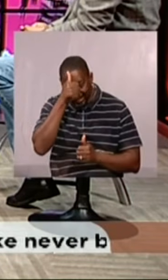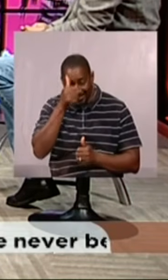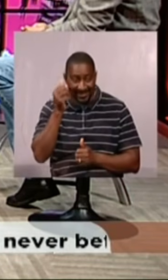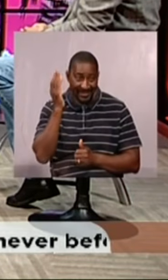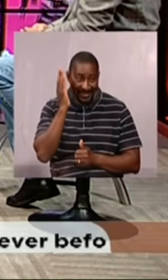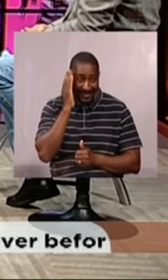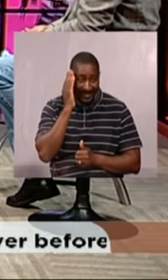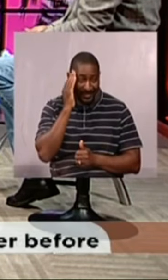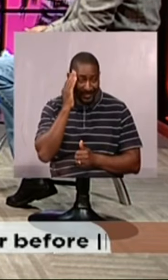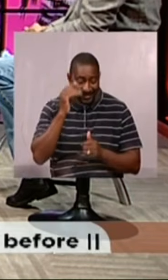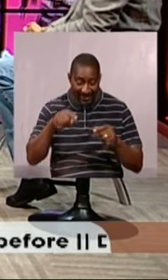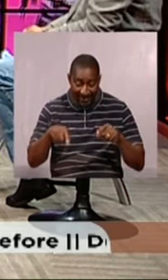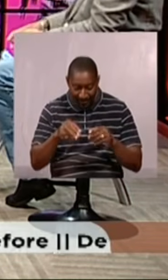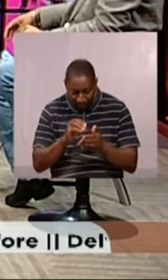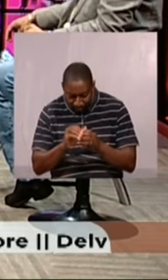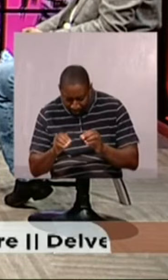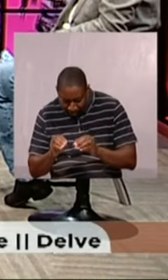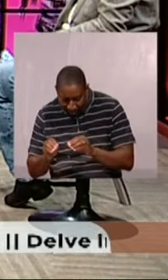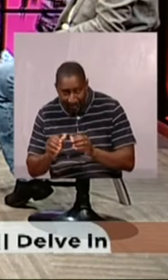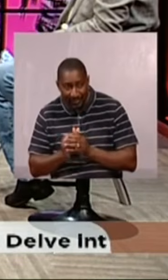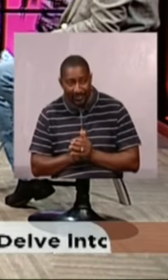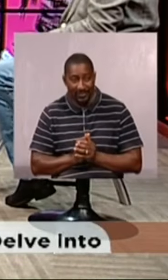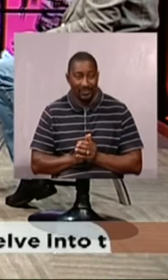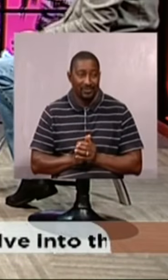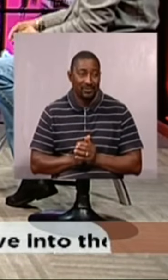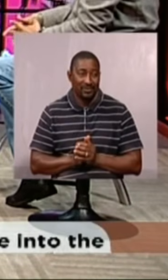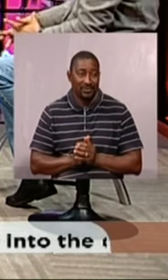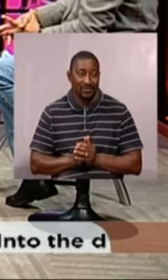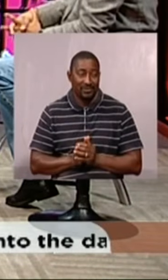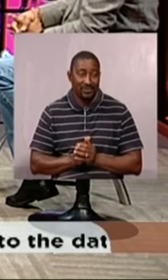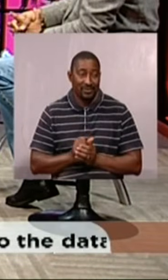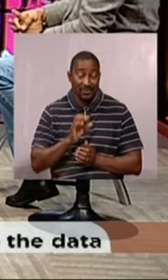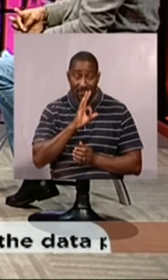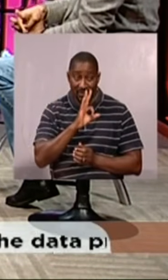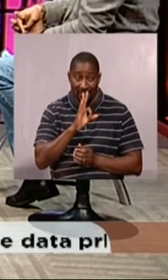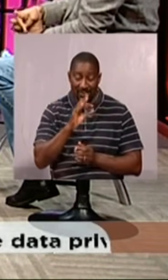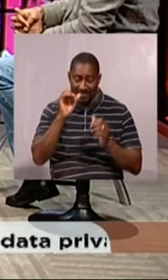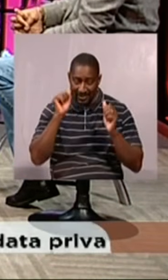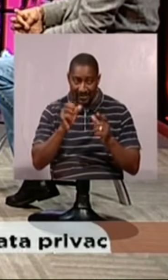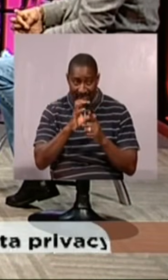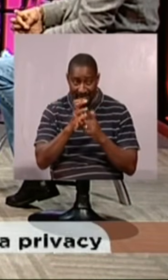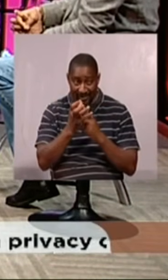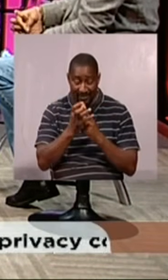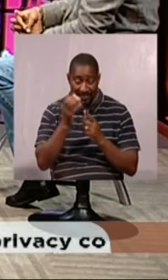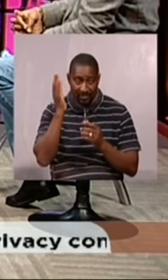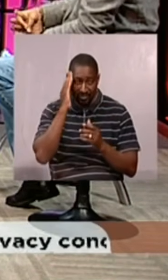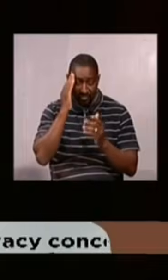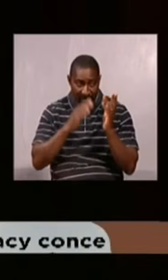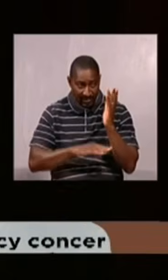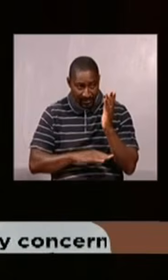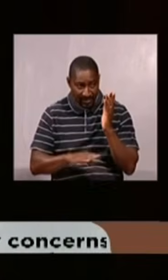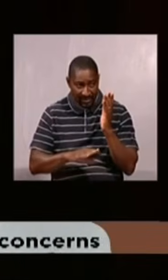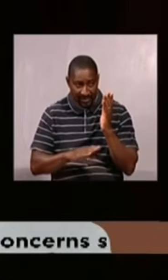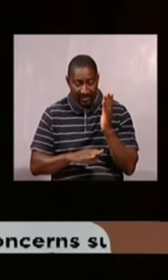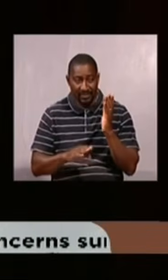firewalls, etc., etc. But the moment we don't have a culture of the basics, this whole nation, we're doomed. So without